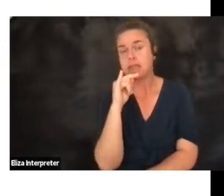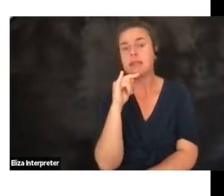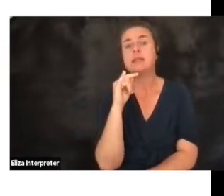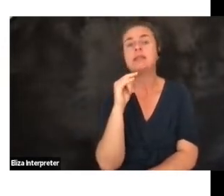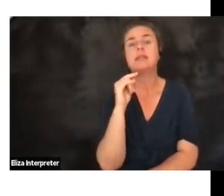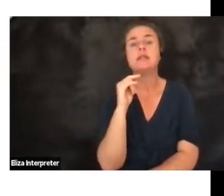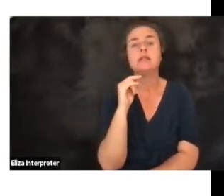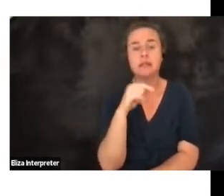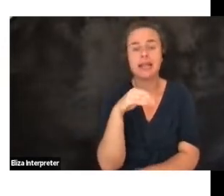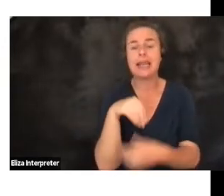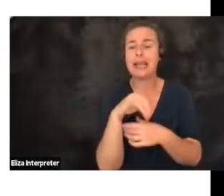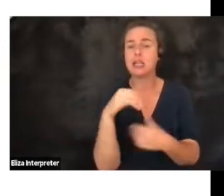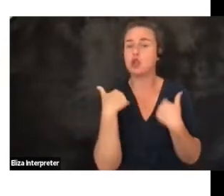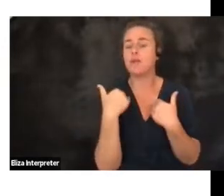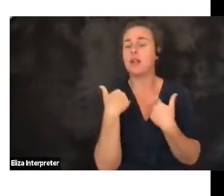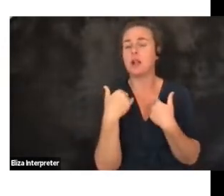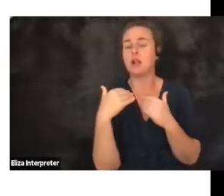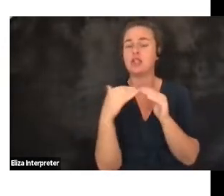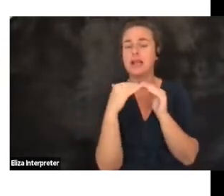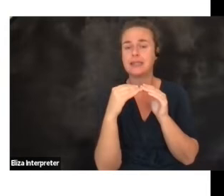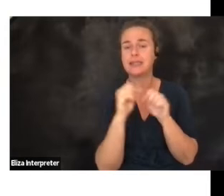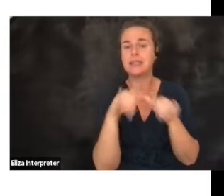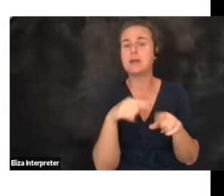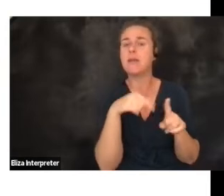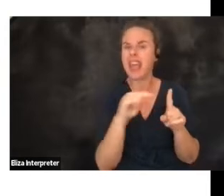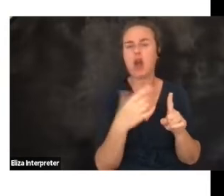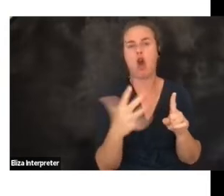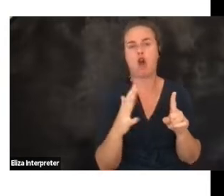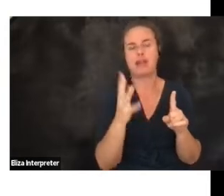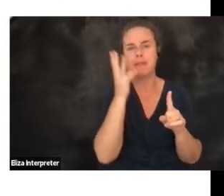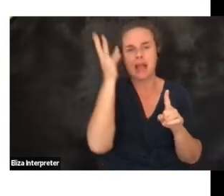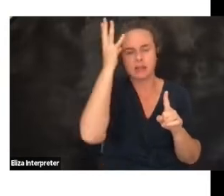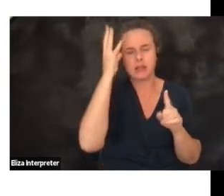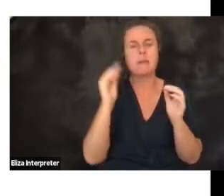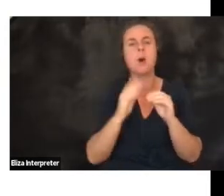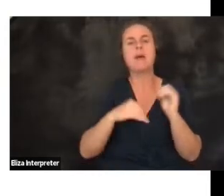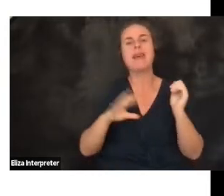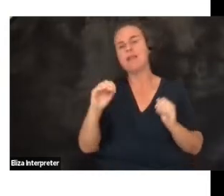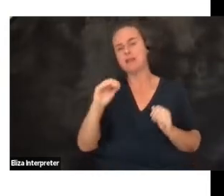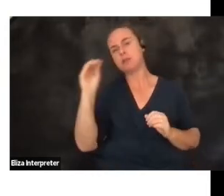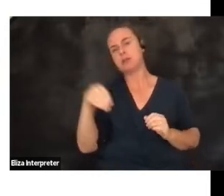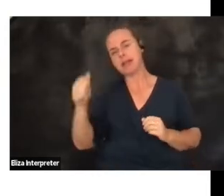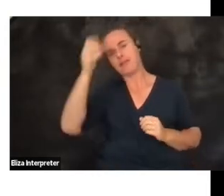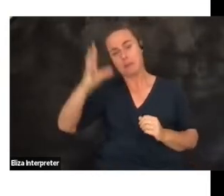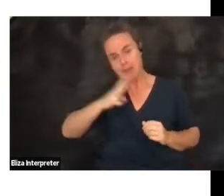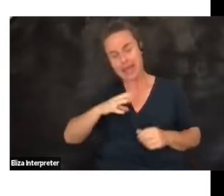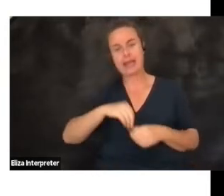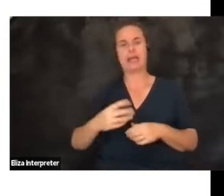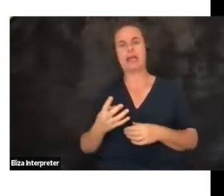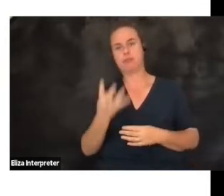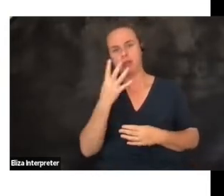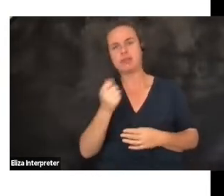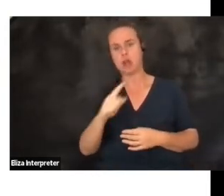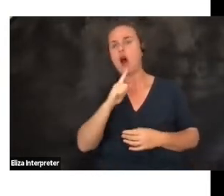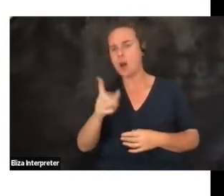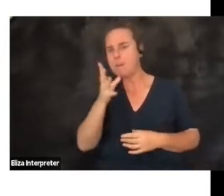parenting. And more than 50% of men in prison are parenting, and more than 90% of women in prison are